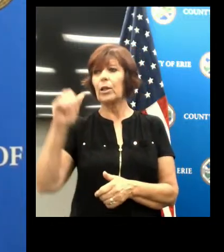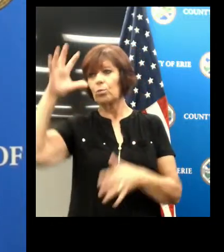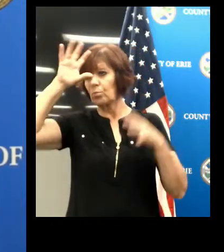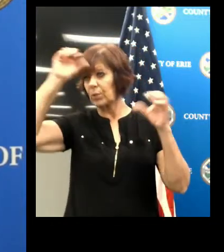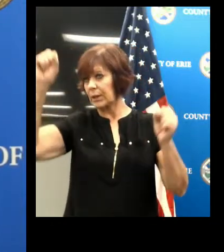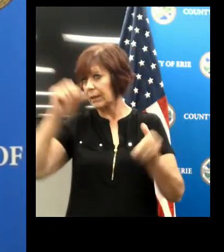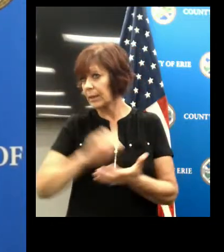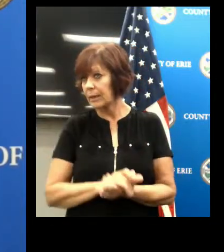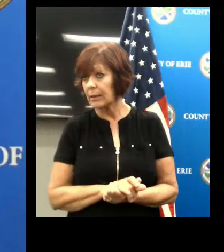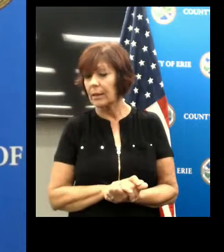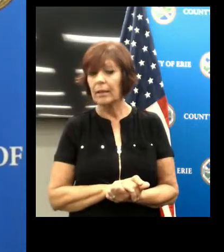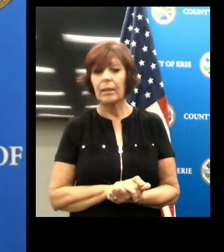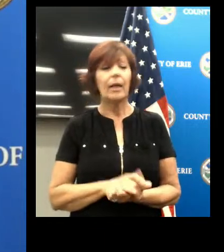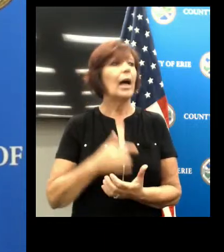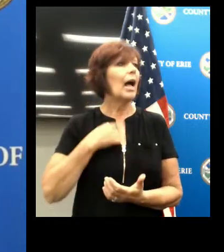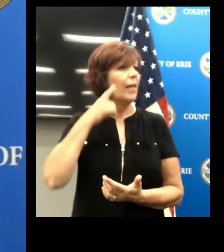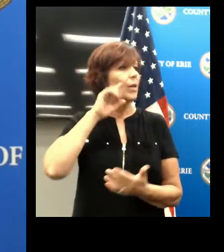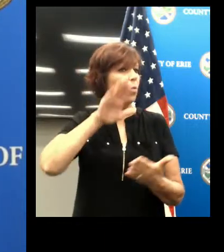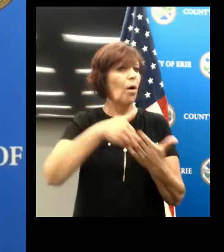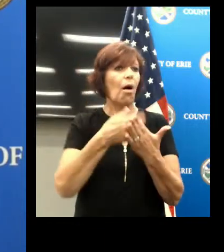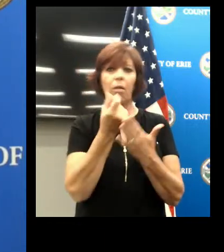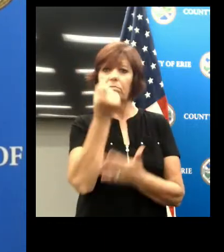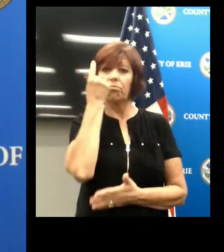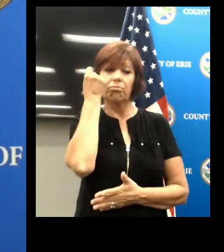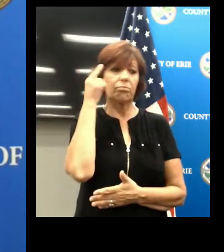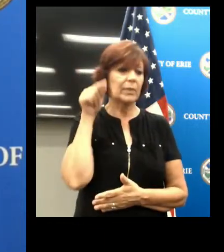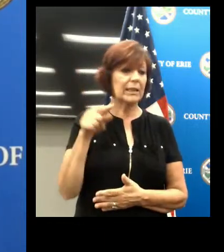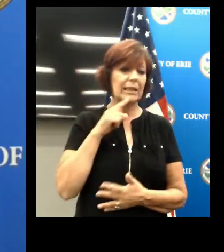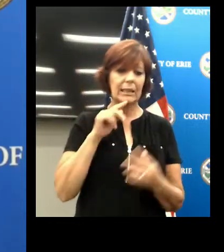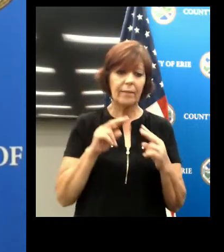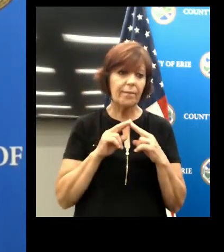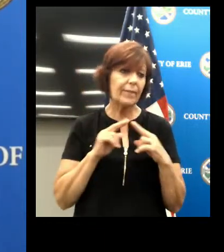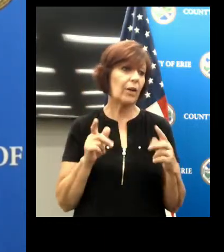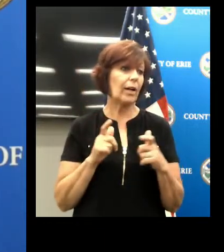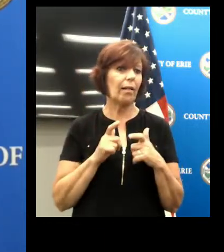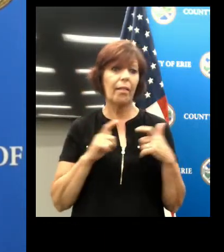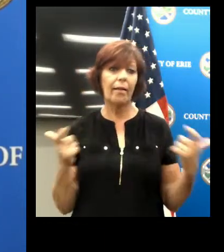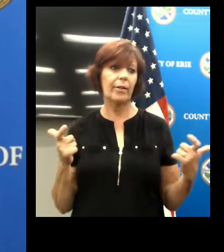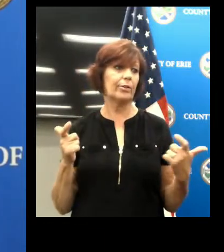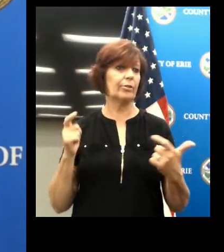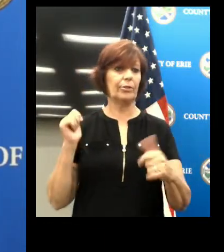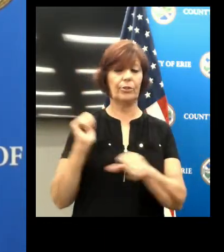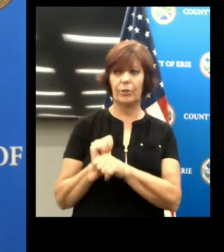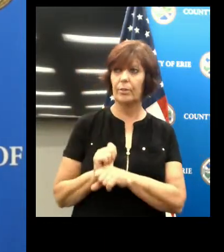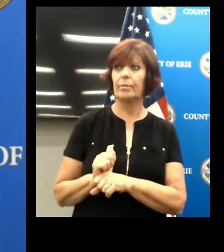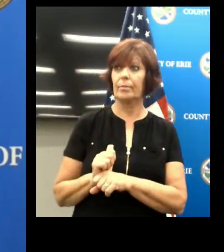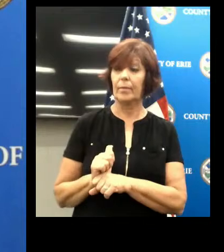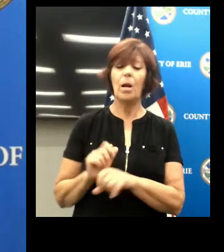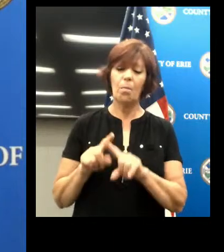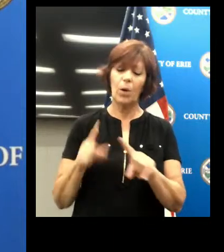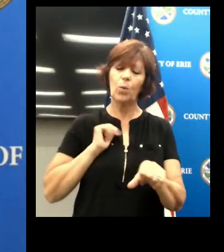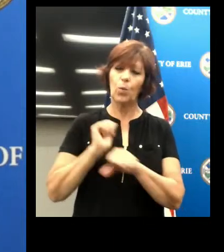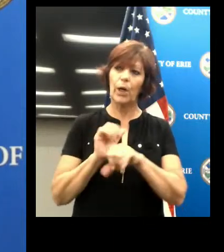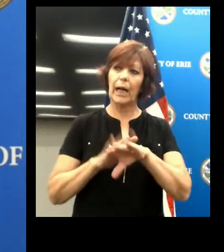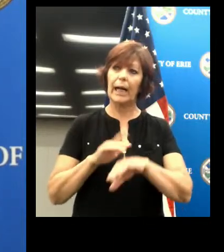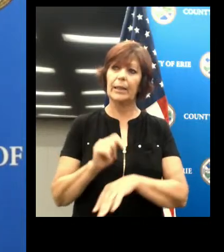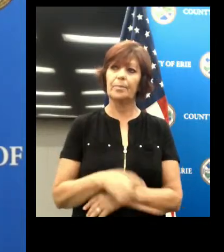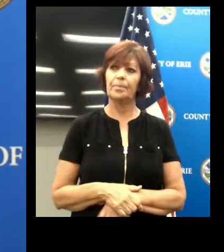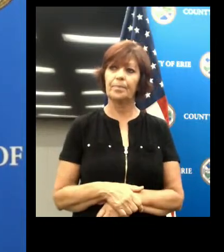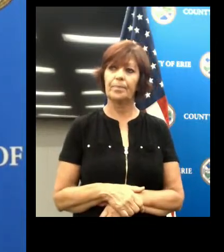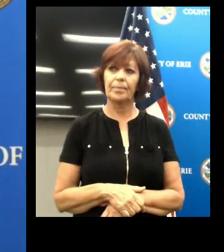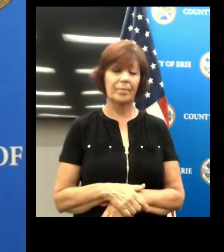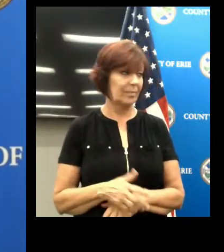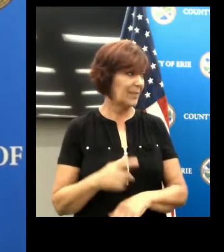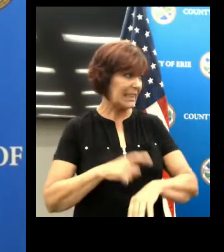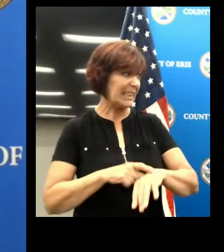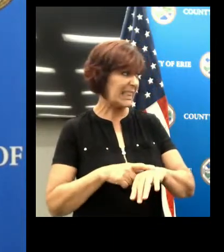Shimura. And I think we all understand that this is going to be a very large task to handle, but we're working on it. You don't have